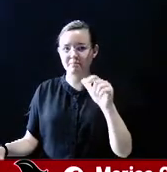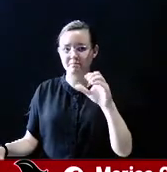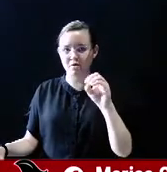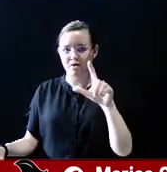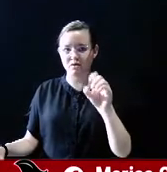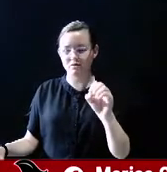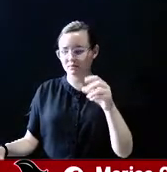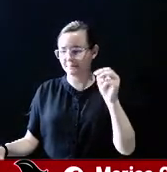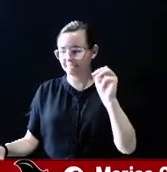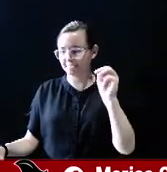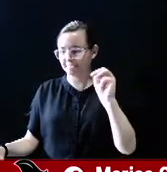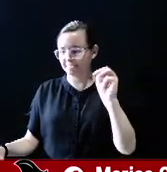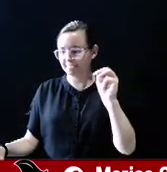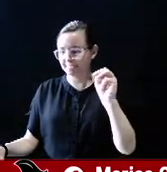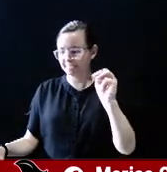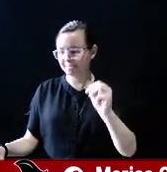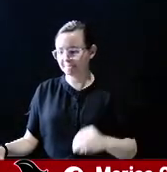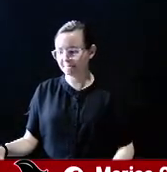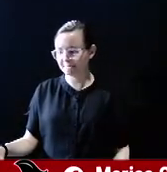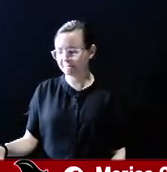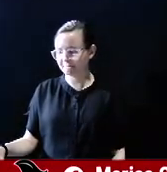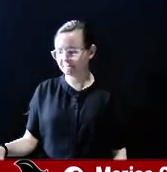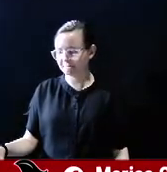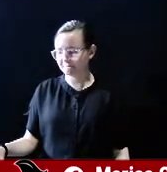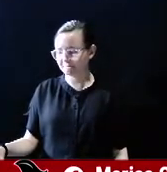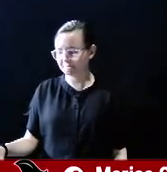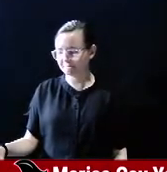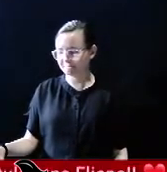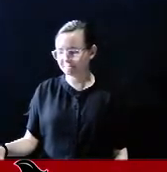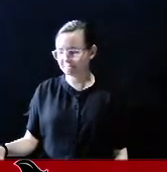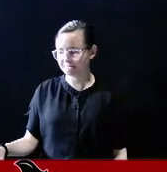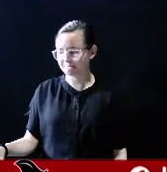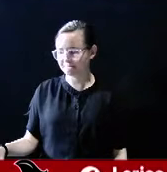Paula Jasmine Montoya Garcia.